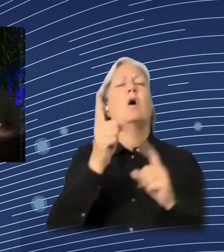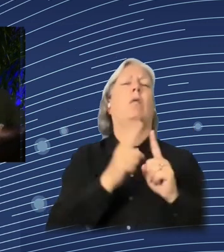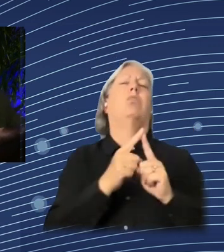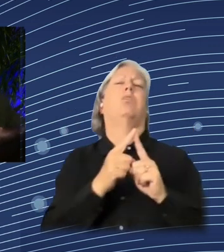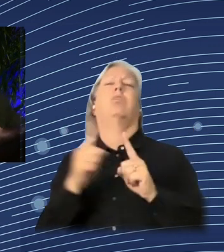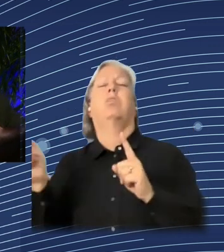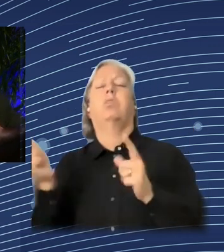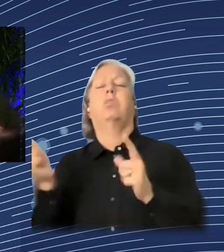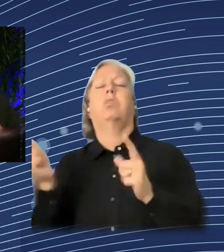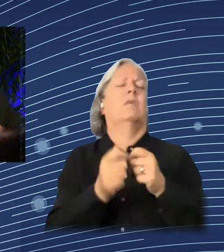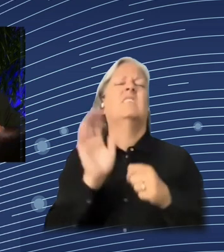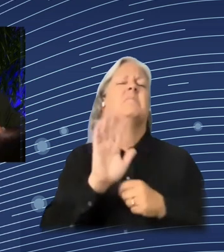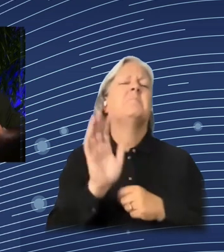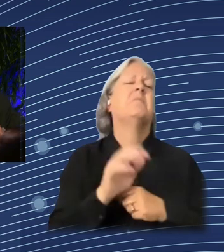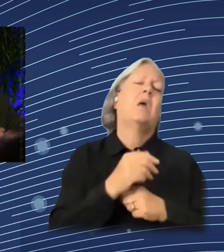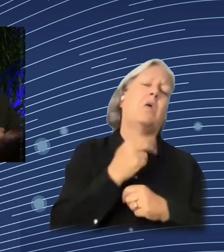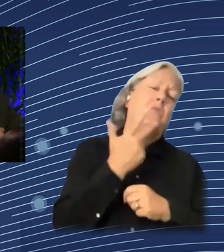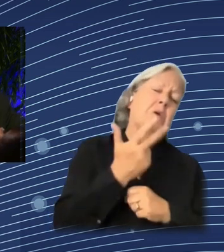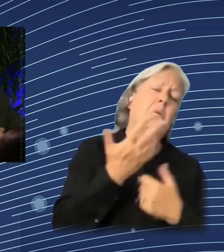have, I don't know, 3-4 words.